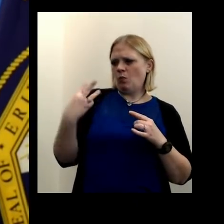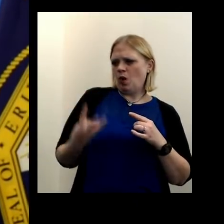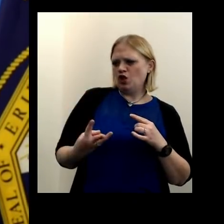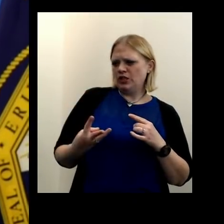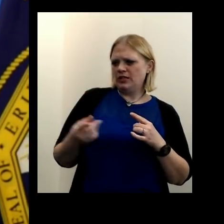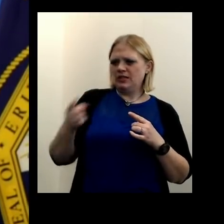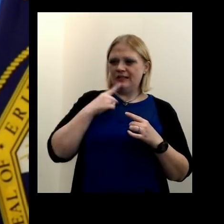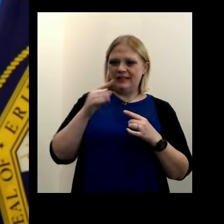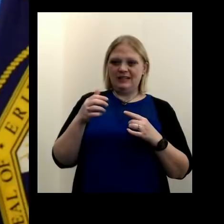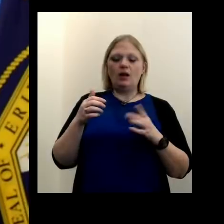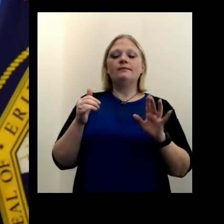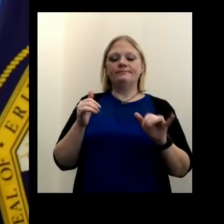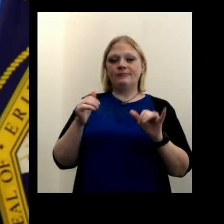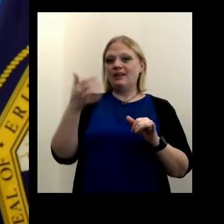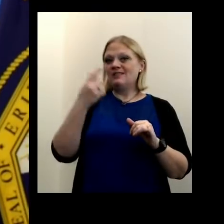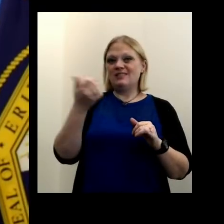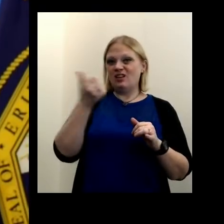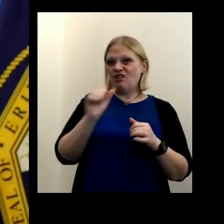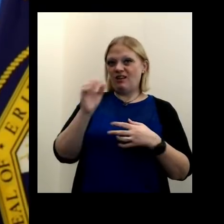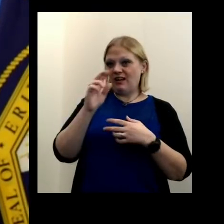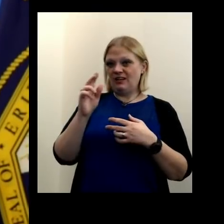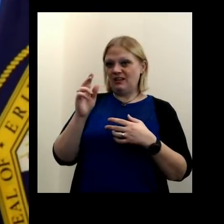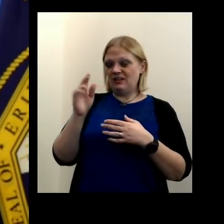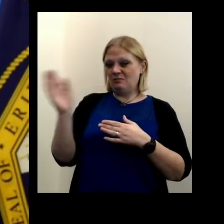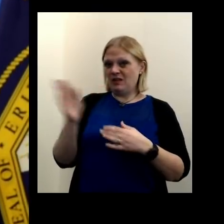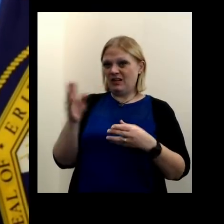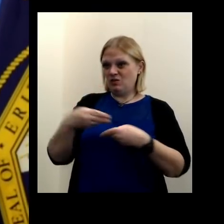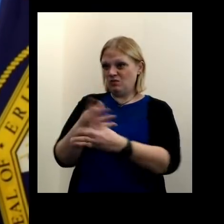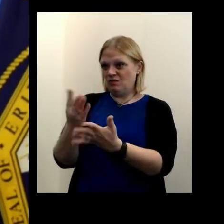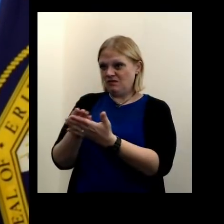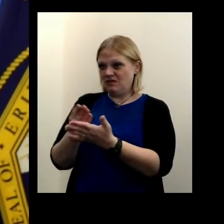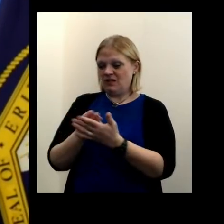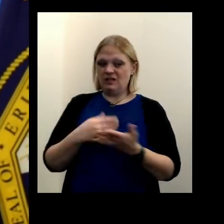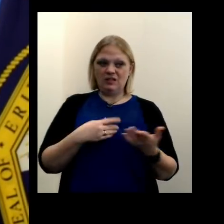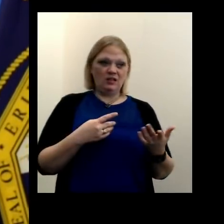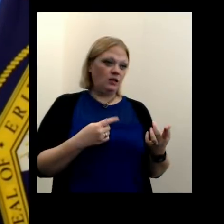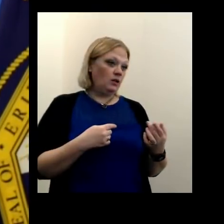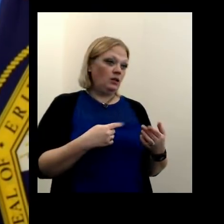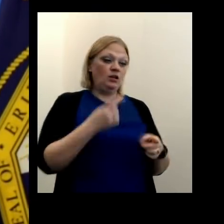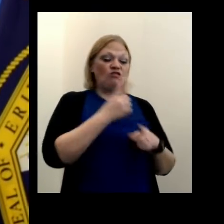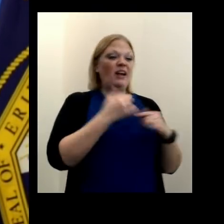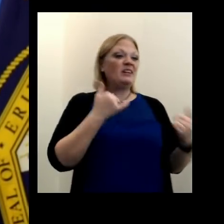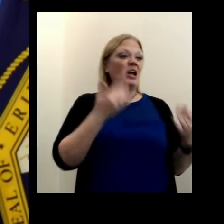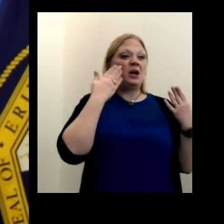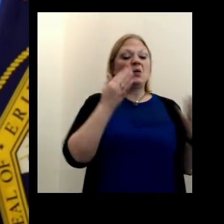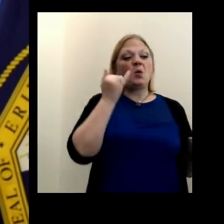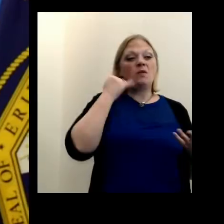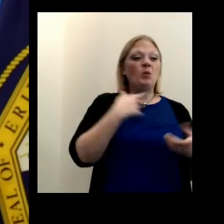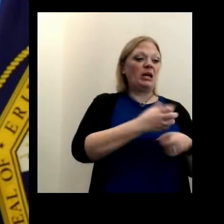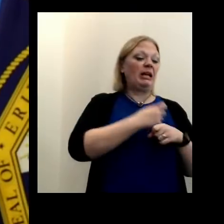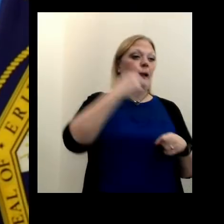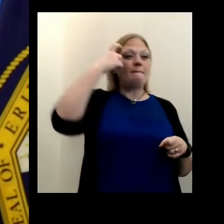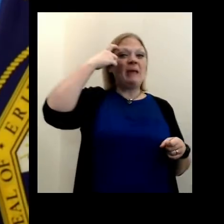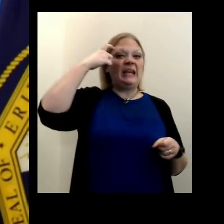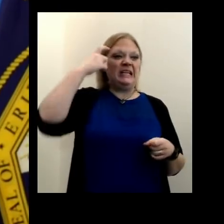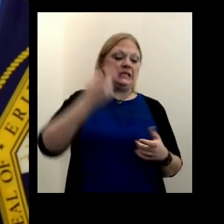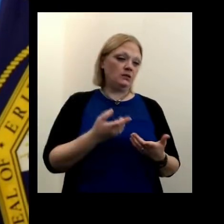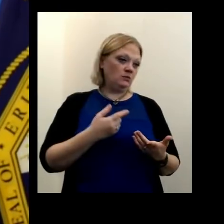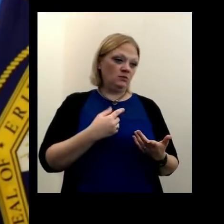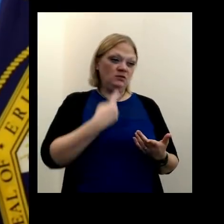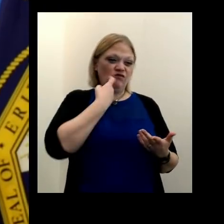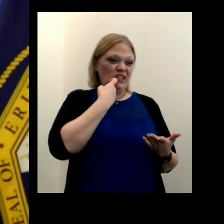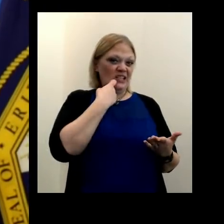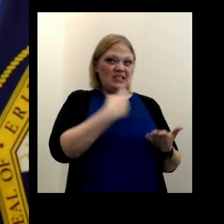distribute any kind of funds that would come out of Congress? Right now, I don't even know if we're going to get a penny. There's discussions, the latest